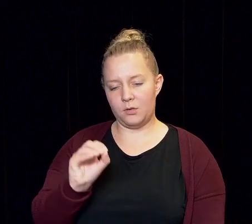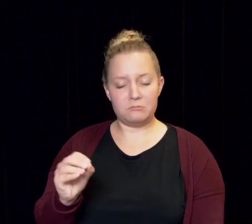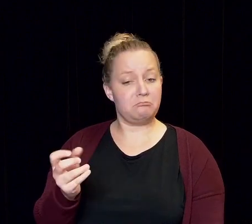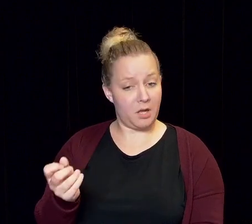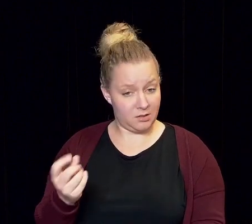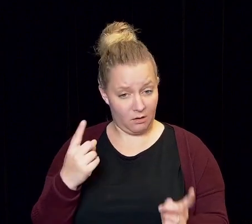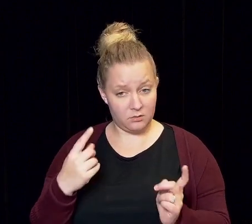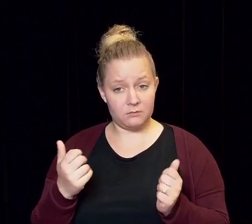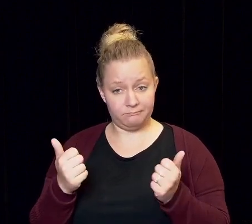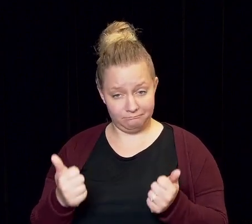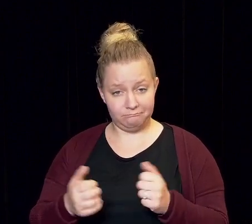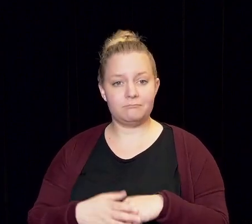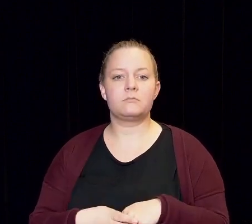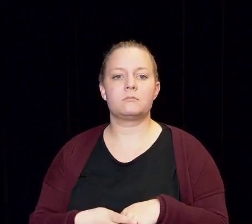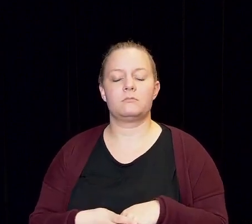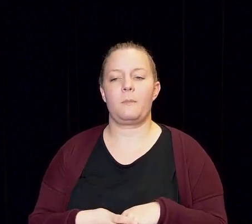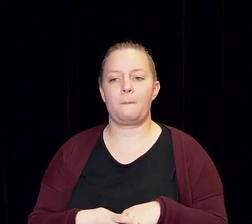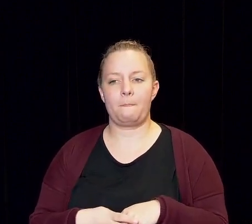makes sense.